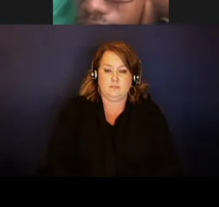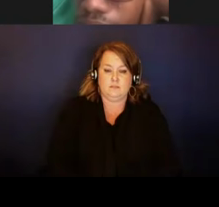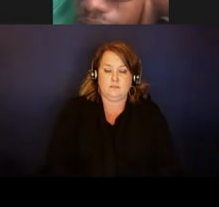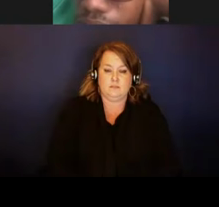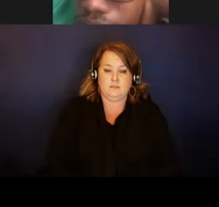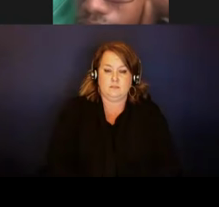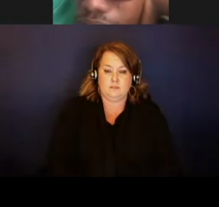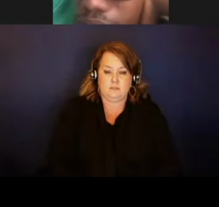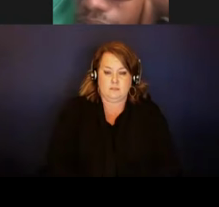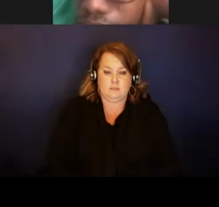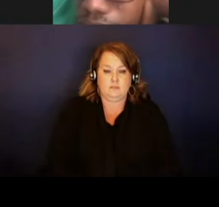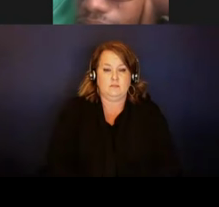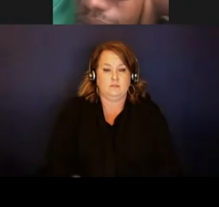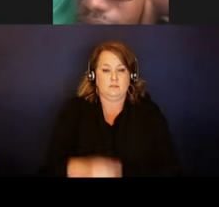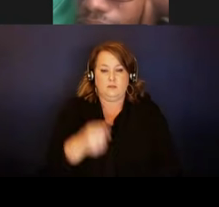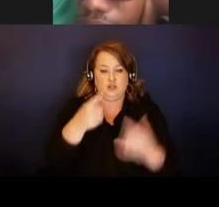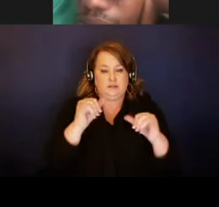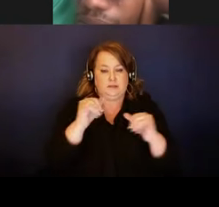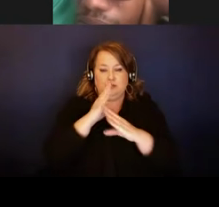Looks like you're still muted, Eddie.